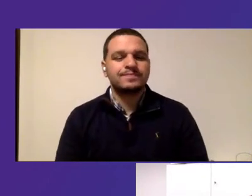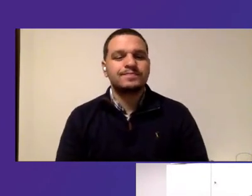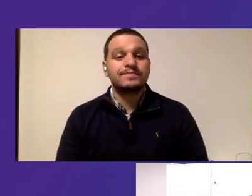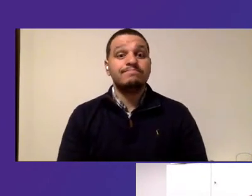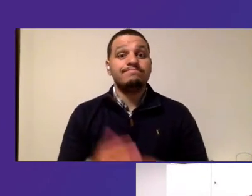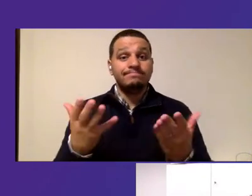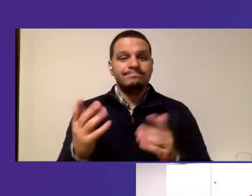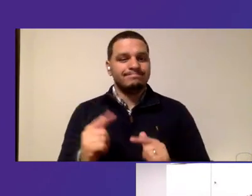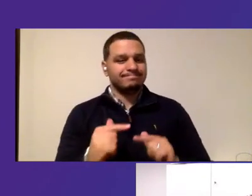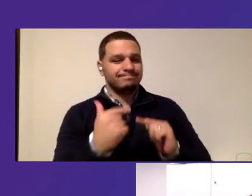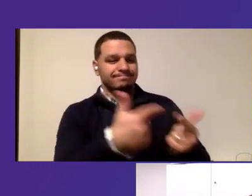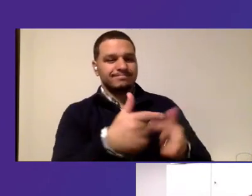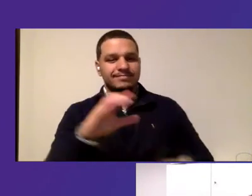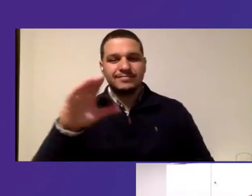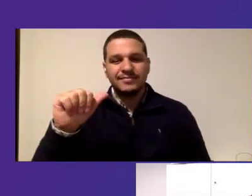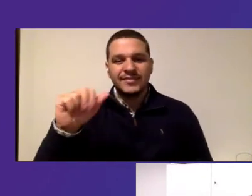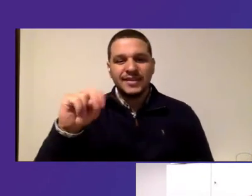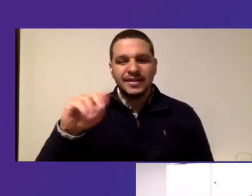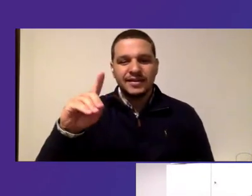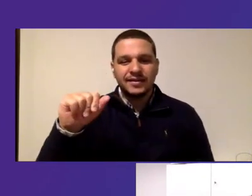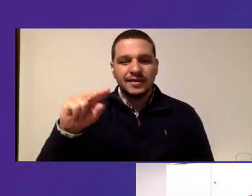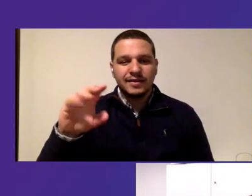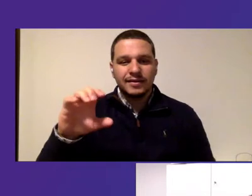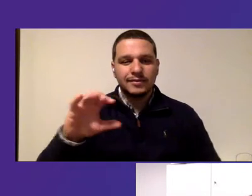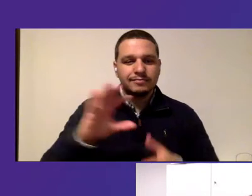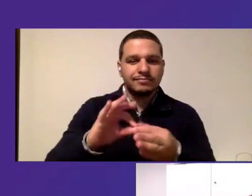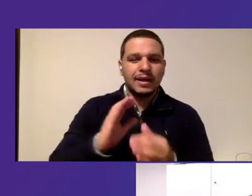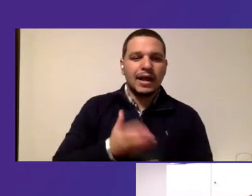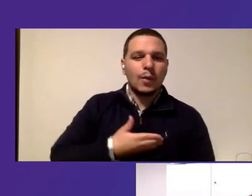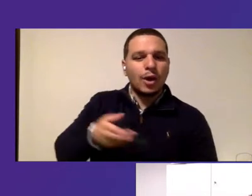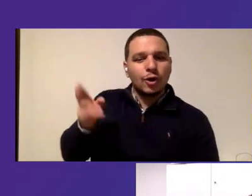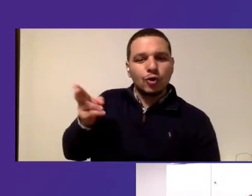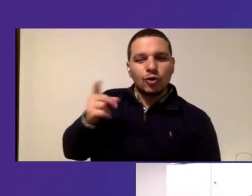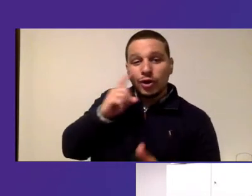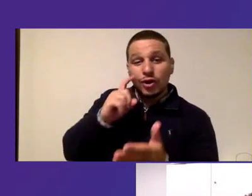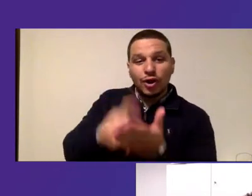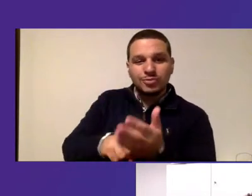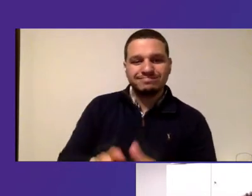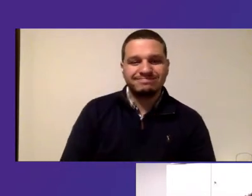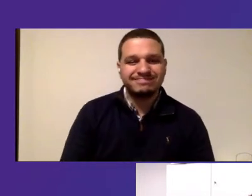going to pass it over to Candace, who's going to move us into our historical acknowledgement.